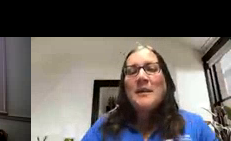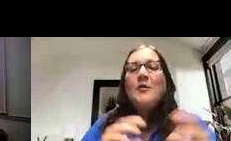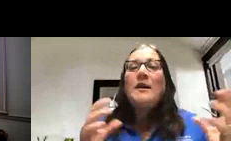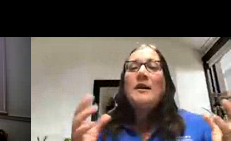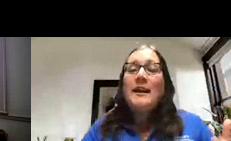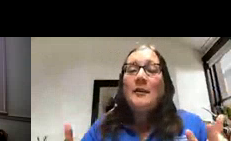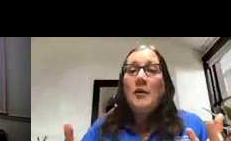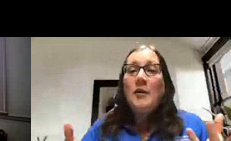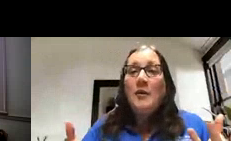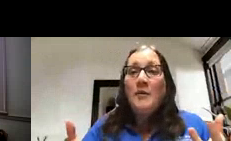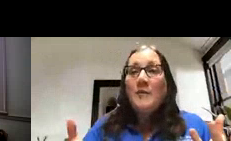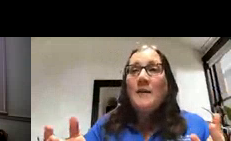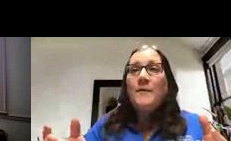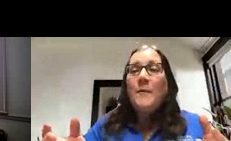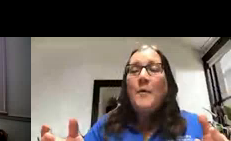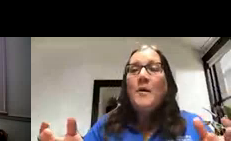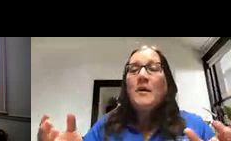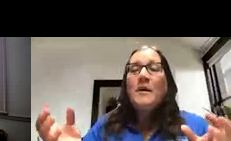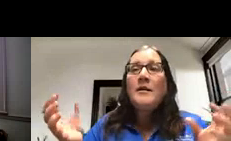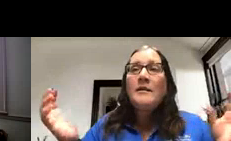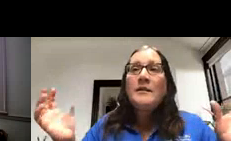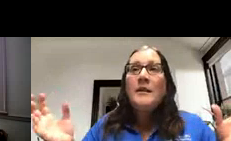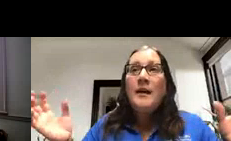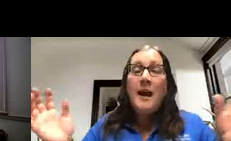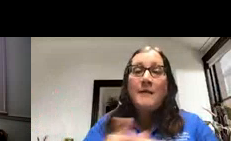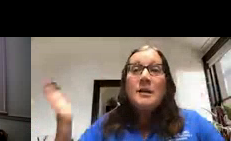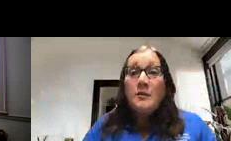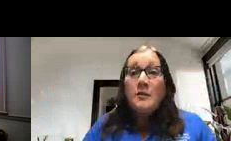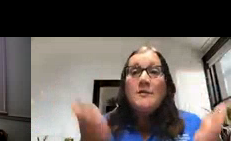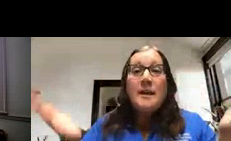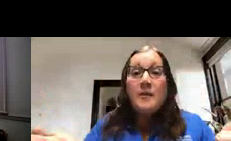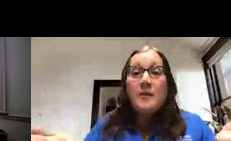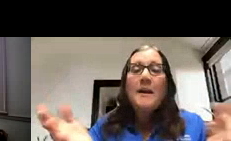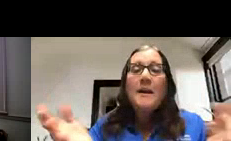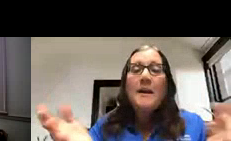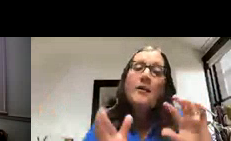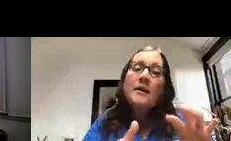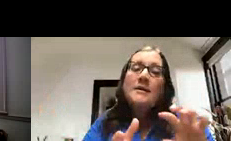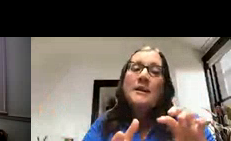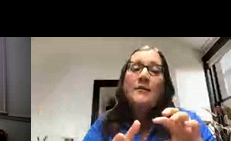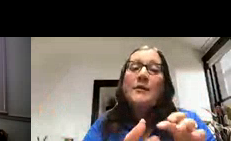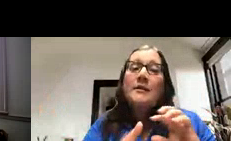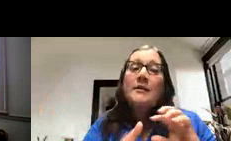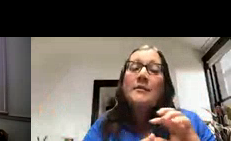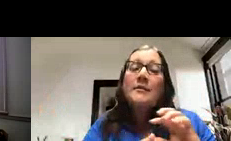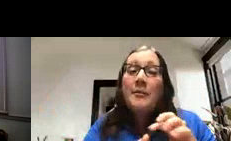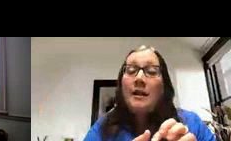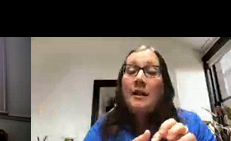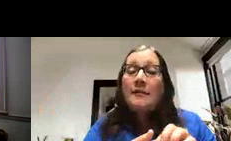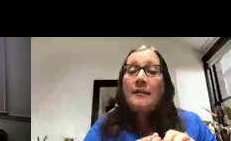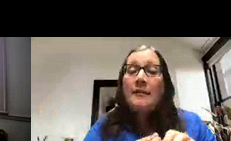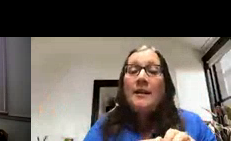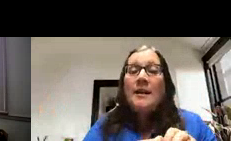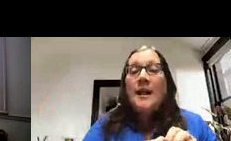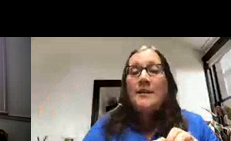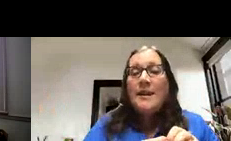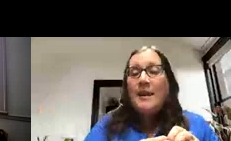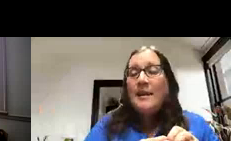right? And so I can create a channel for, I have a general channel, but I can create a channel for